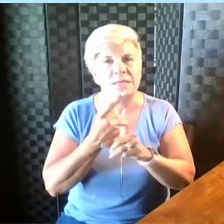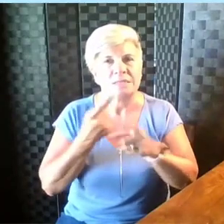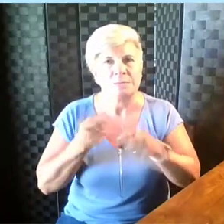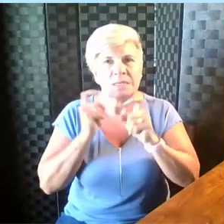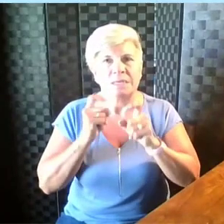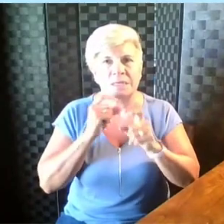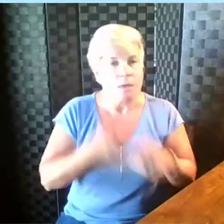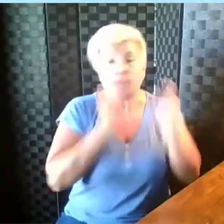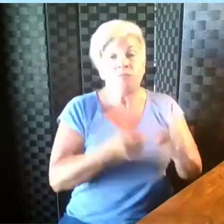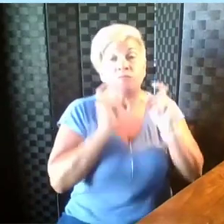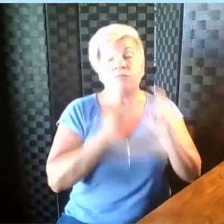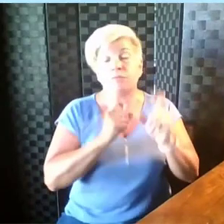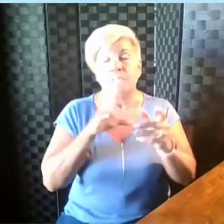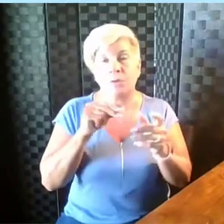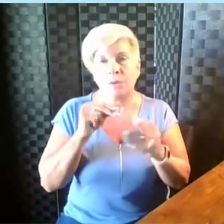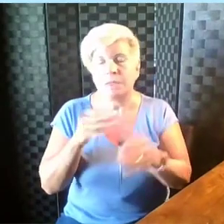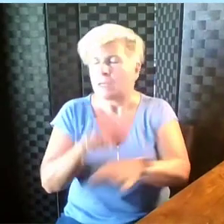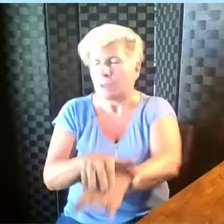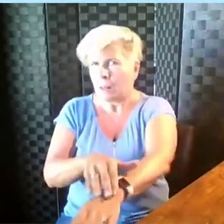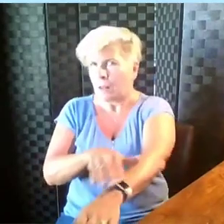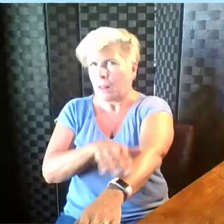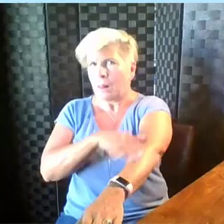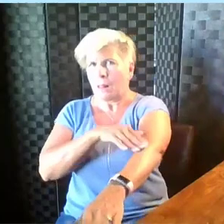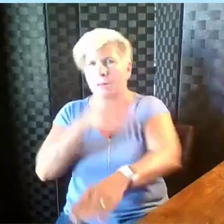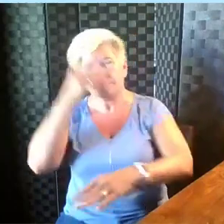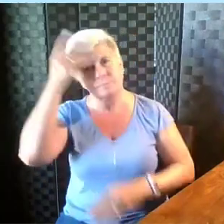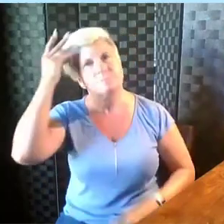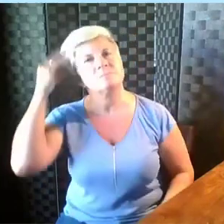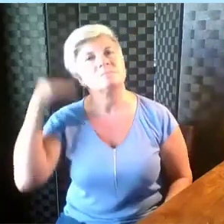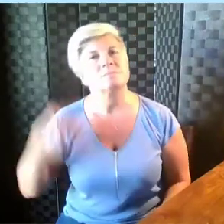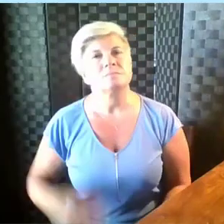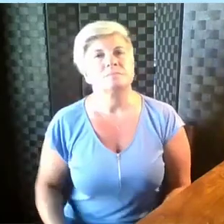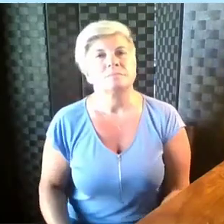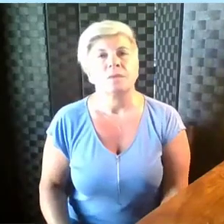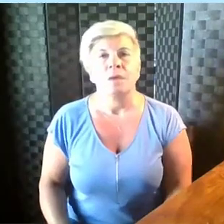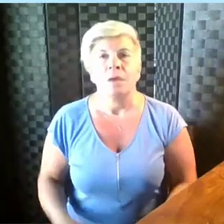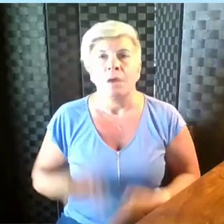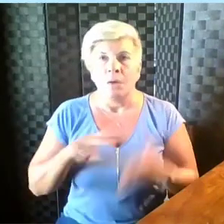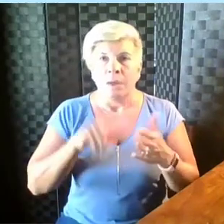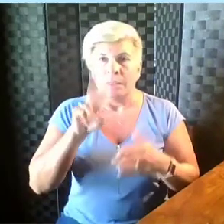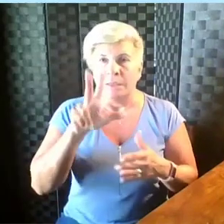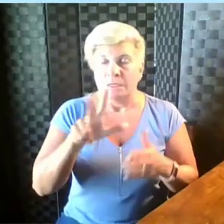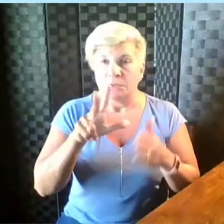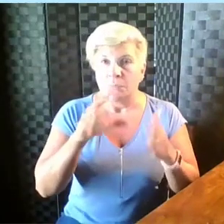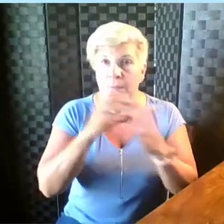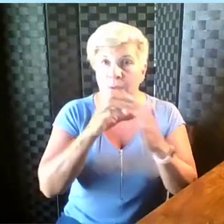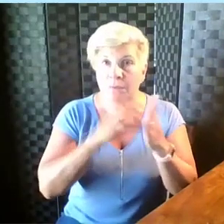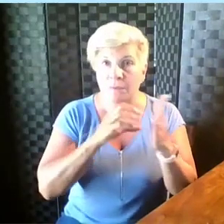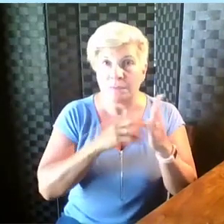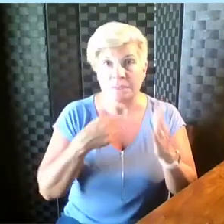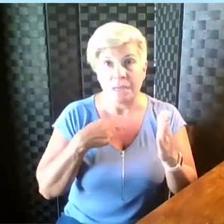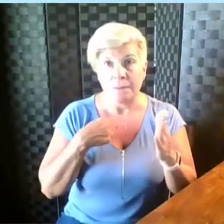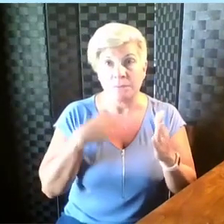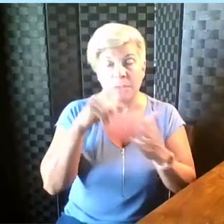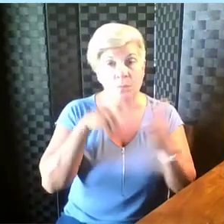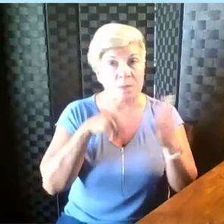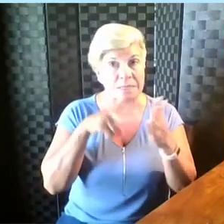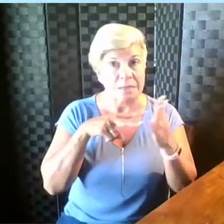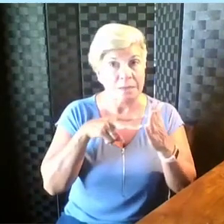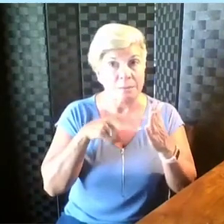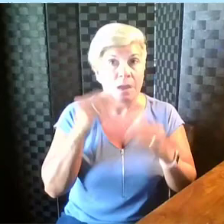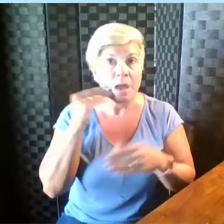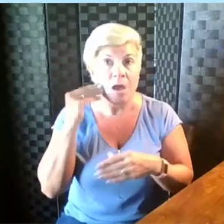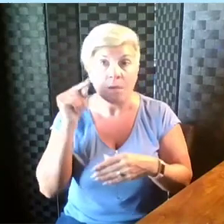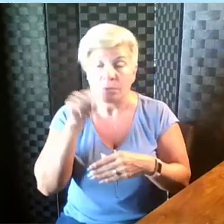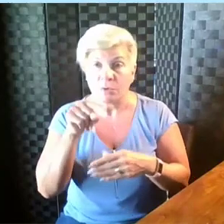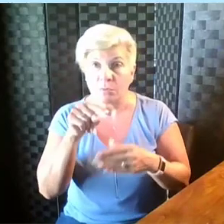slow. We're going to read these three excerpts. I'm going to read them out loud, and at home, you can follow along with me and read